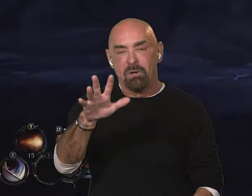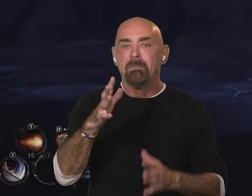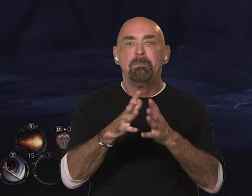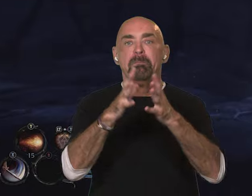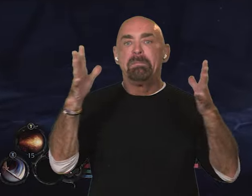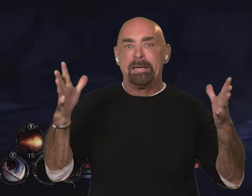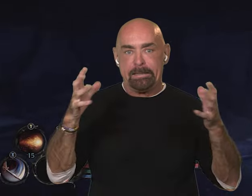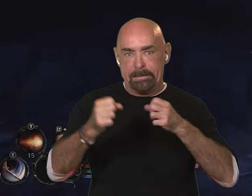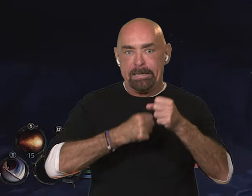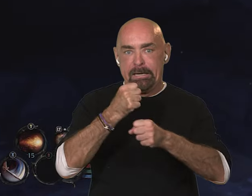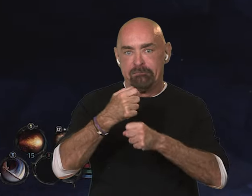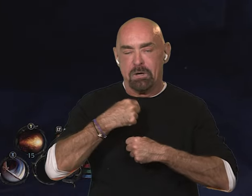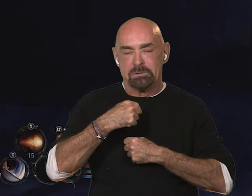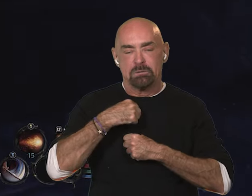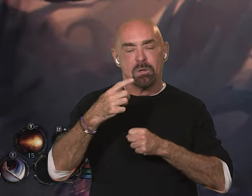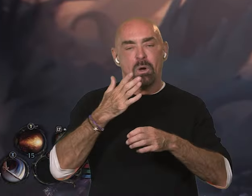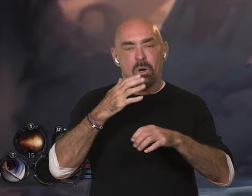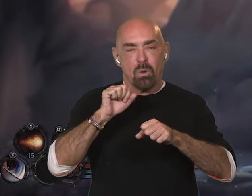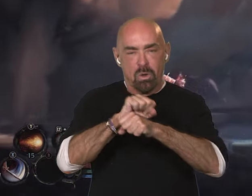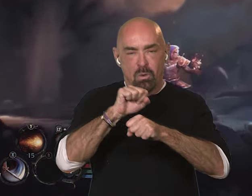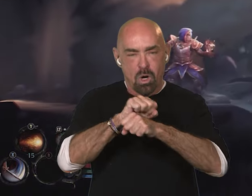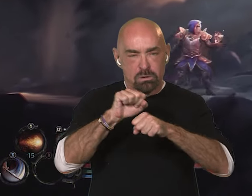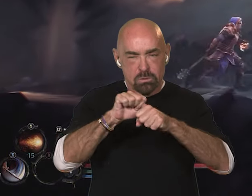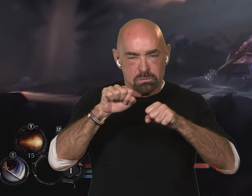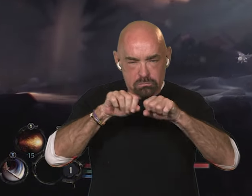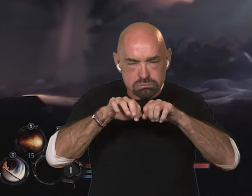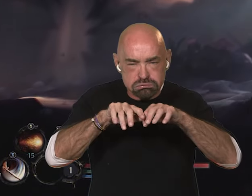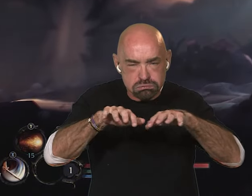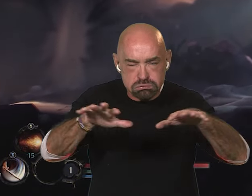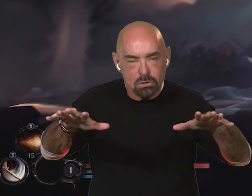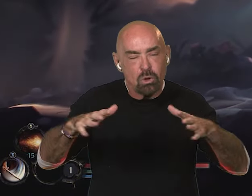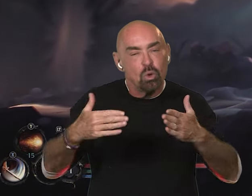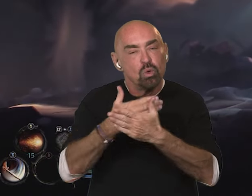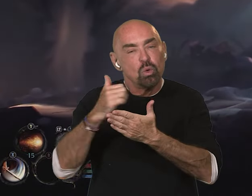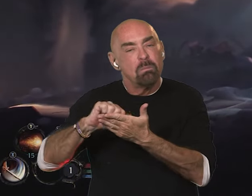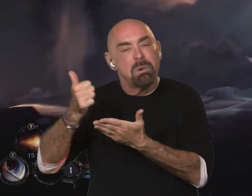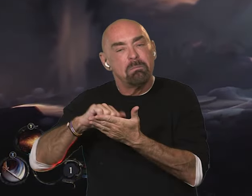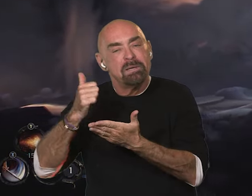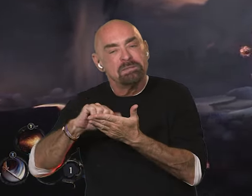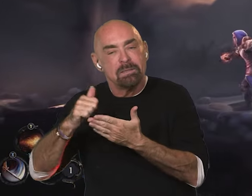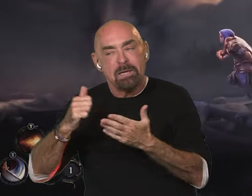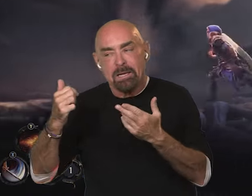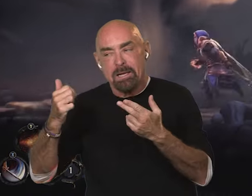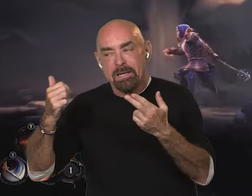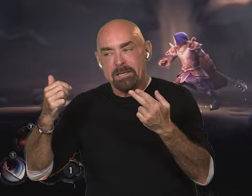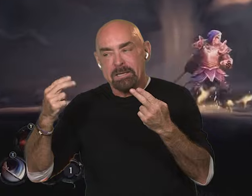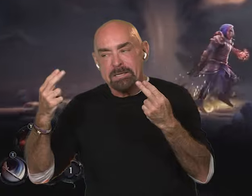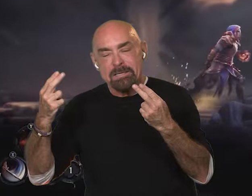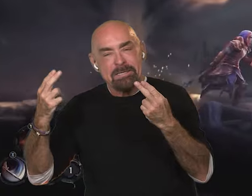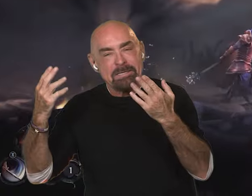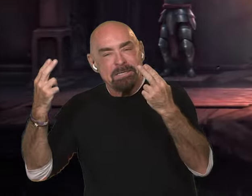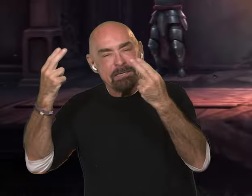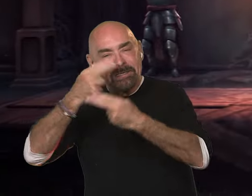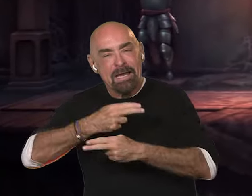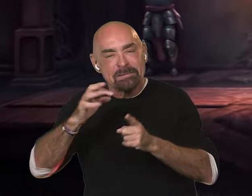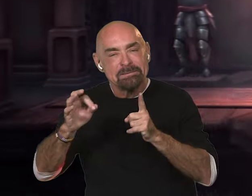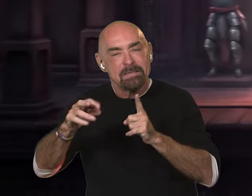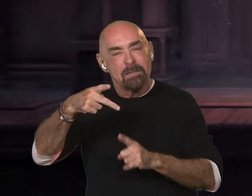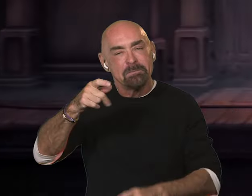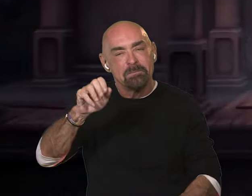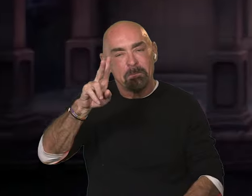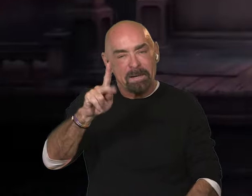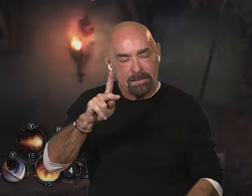...2024 is going to be a big year for us, as we work towards releasing later this year alongside our new publishing partner, Knight's Peak. We look